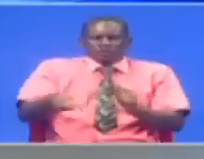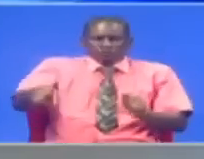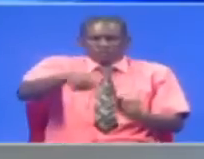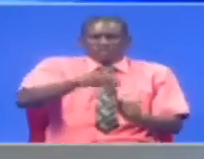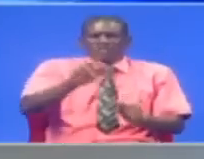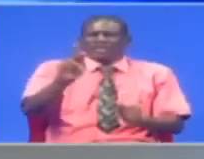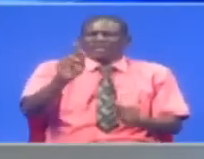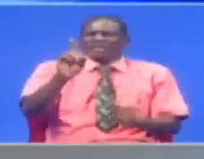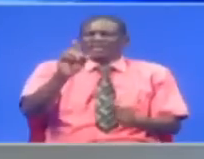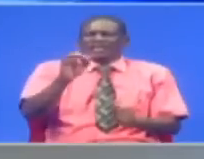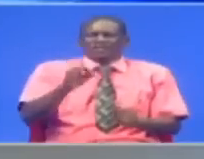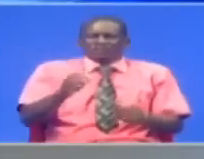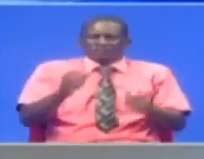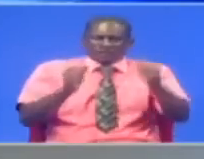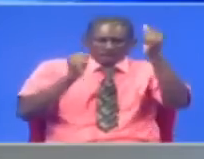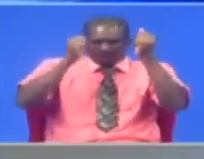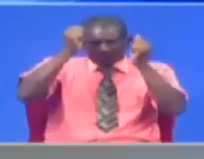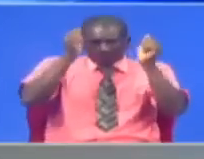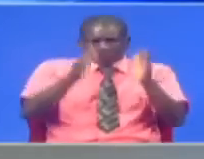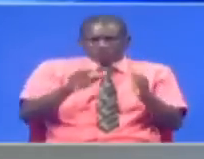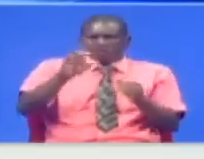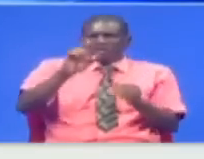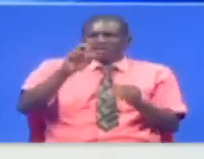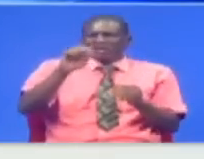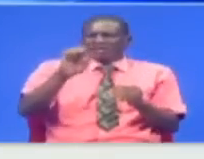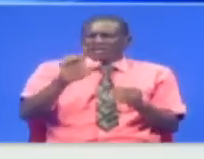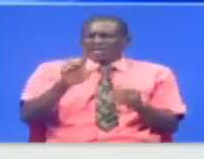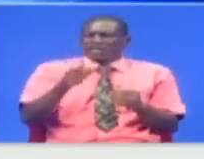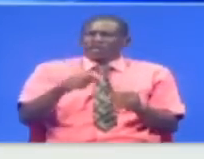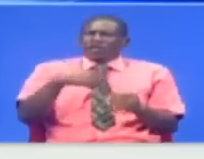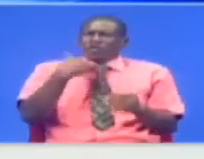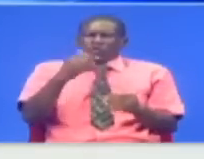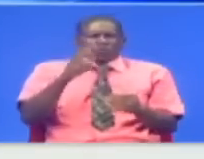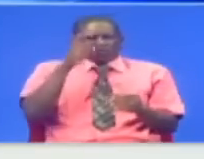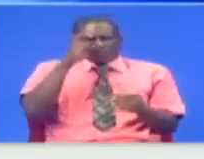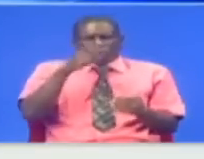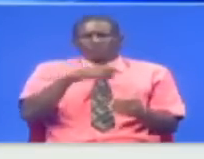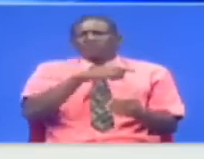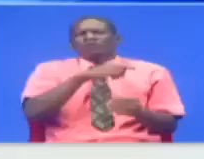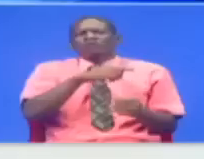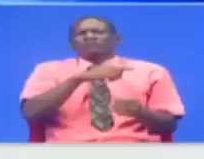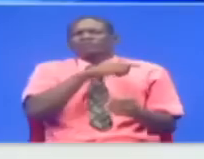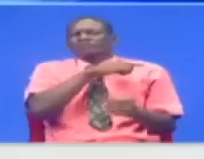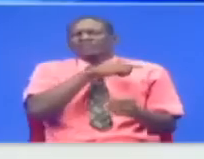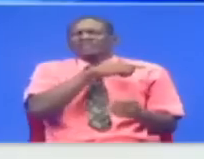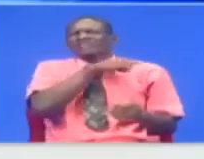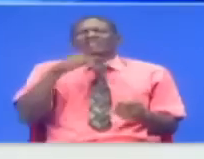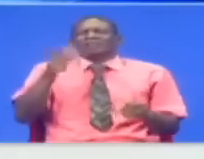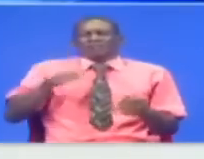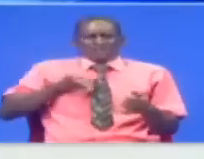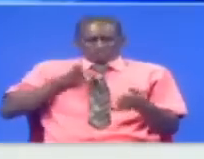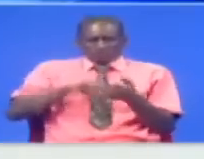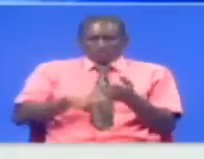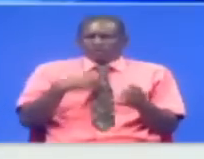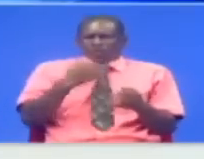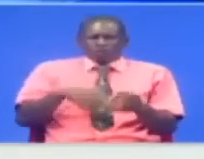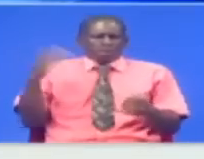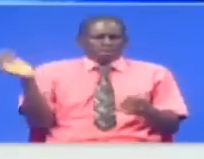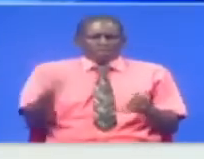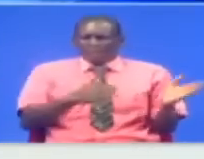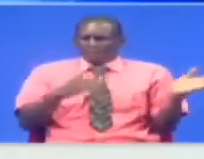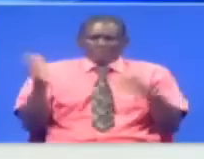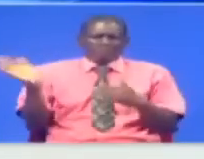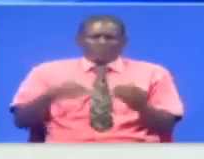KDF soldier Daniel Omolo Onyango, who was allegedly killed by his wife, who bit him several